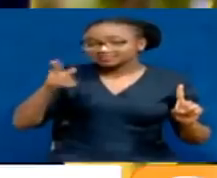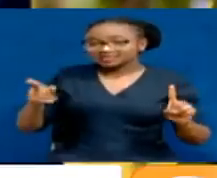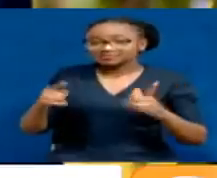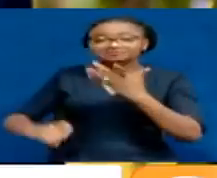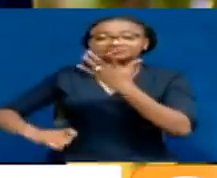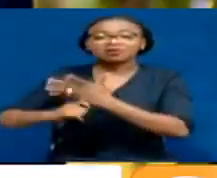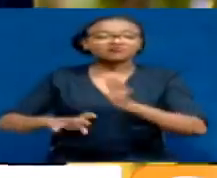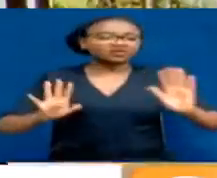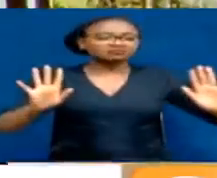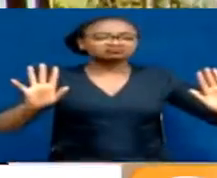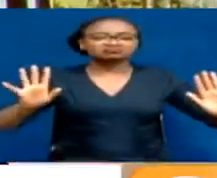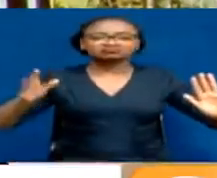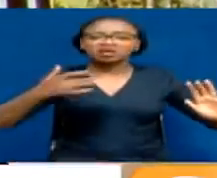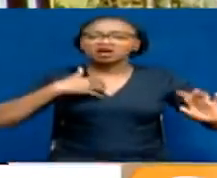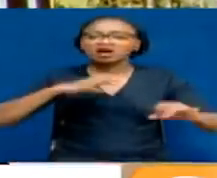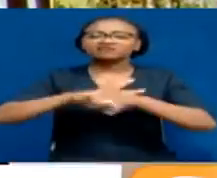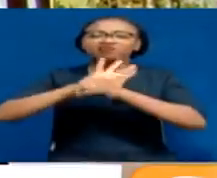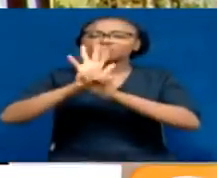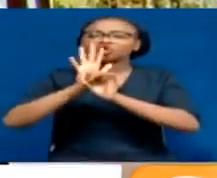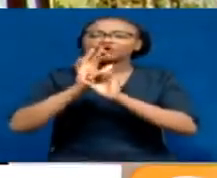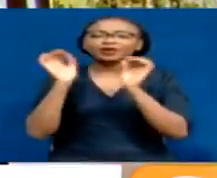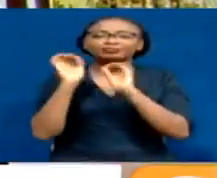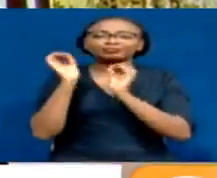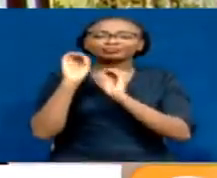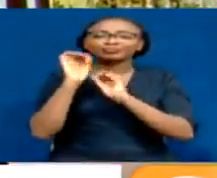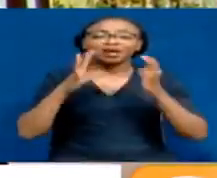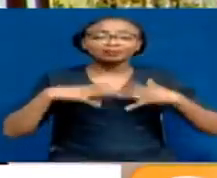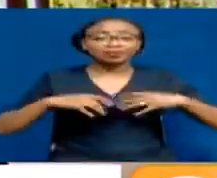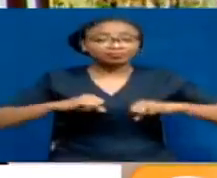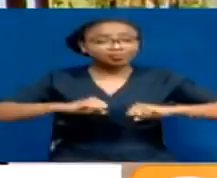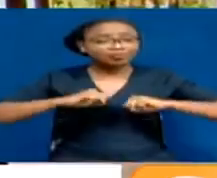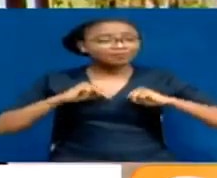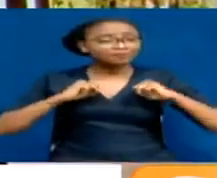is no corona. Senior members of government,